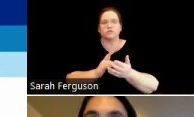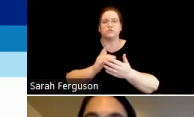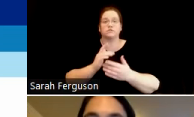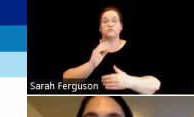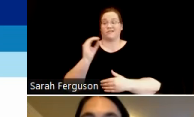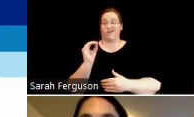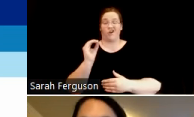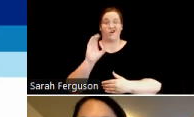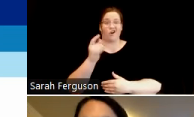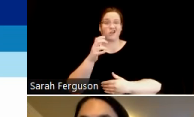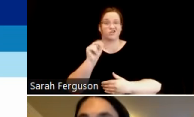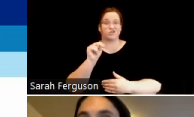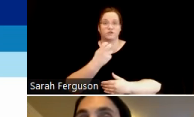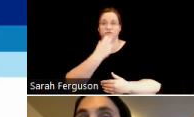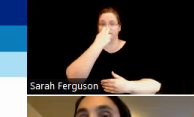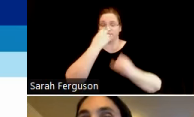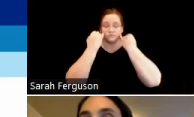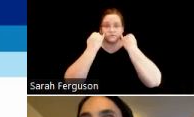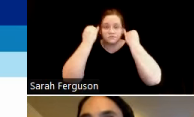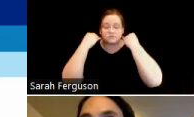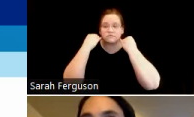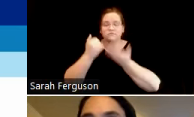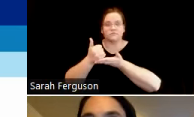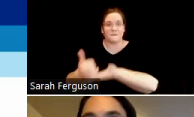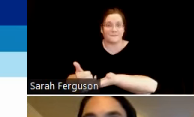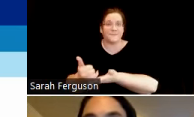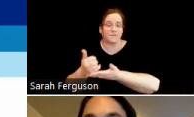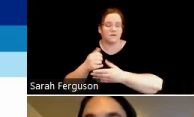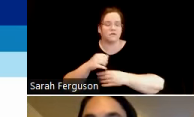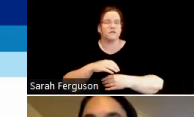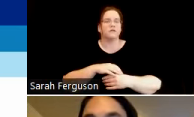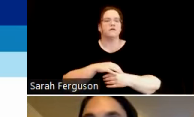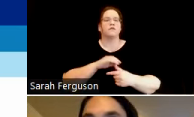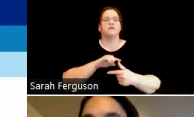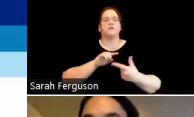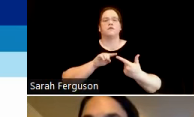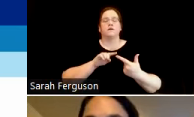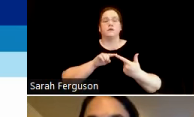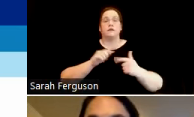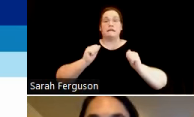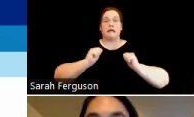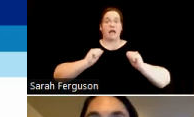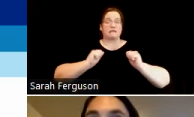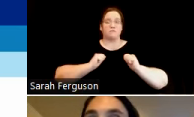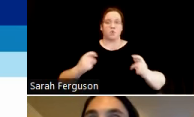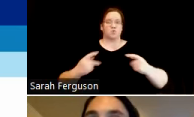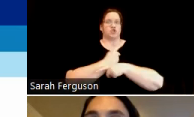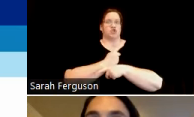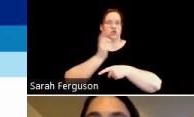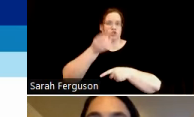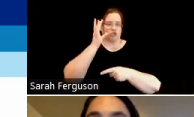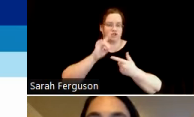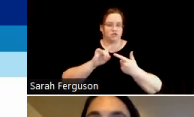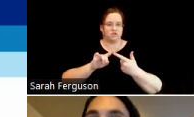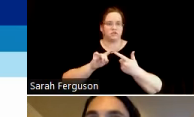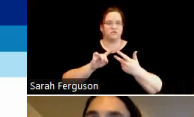oxygen related to that. We've seen kids need to be hospitalized due to asthma exacerbations,